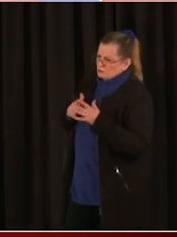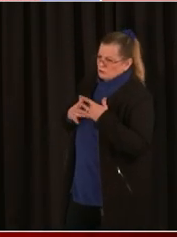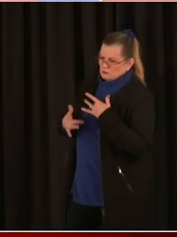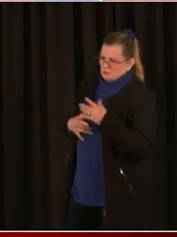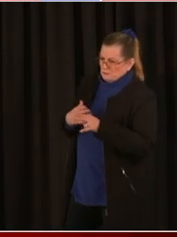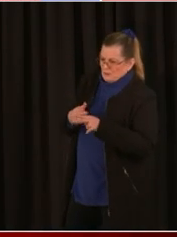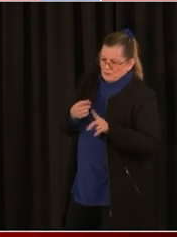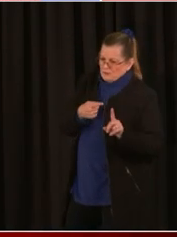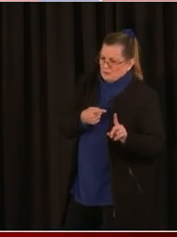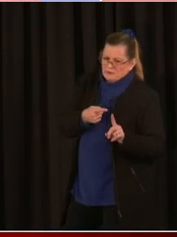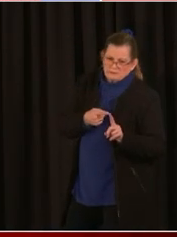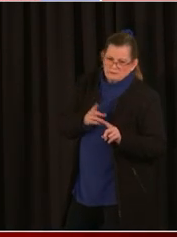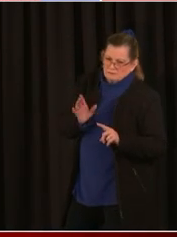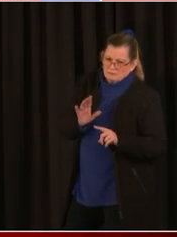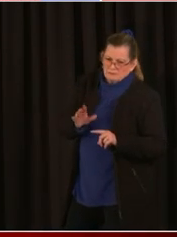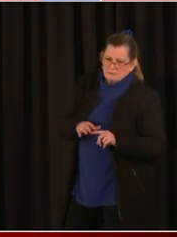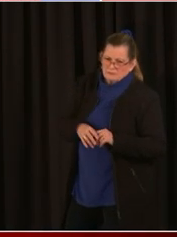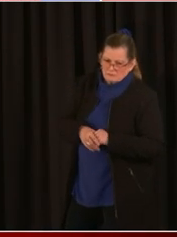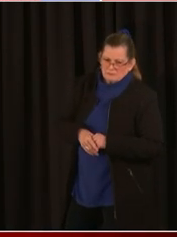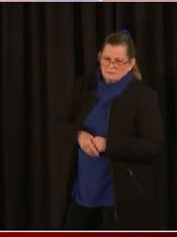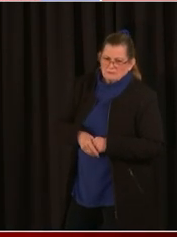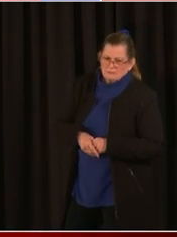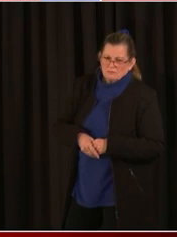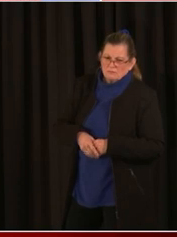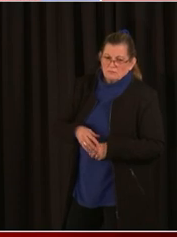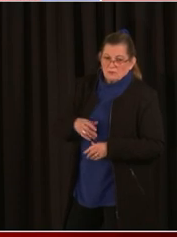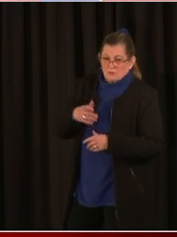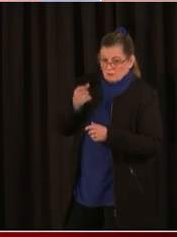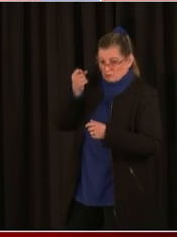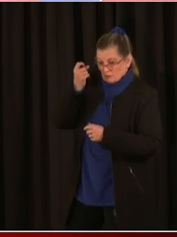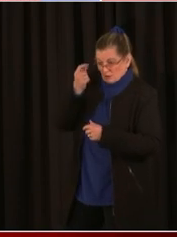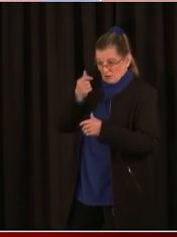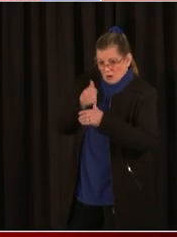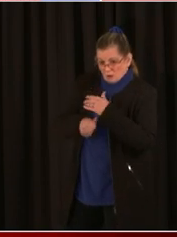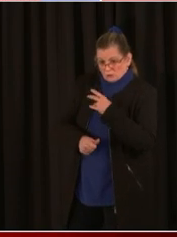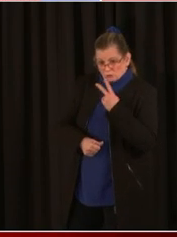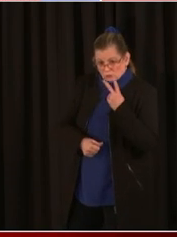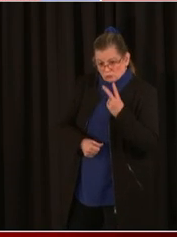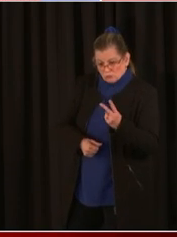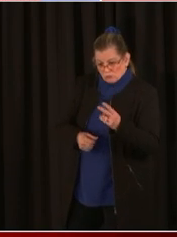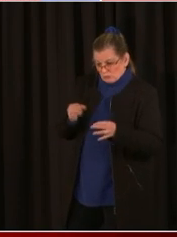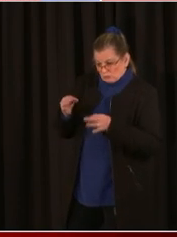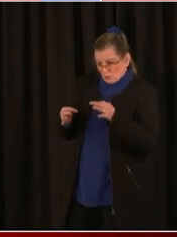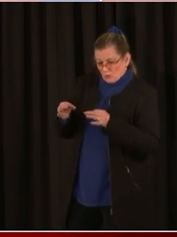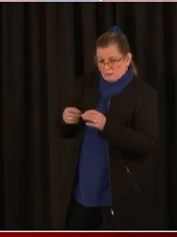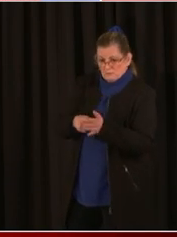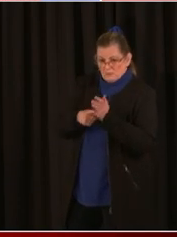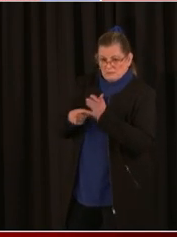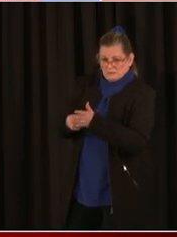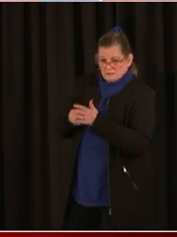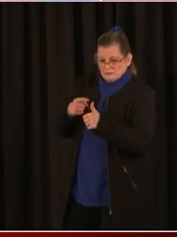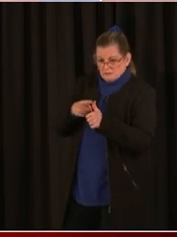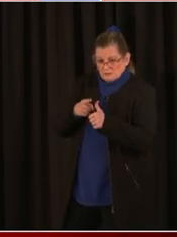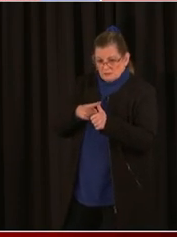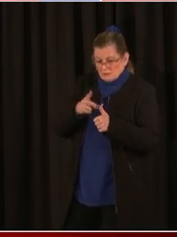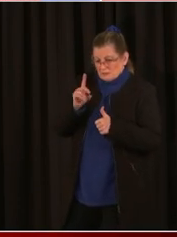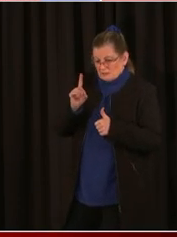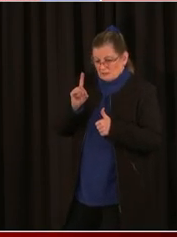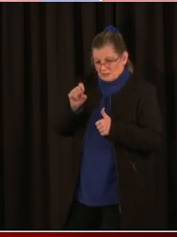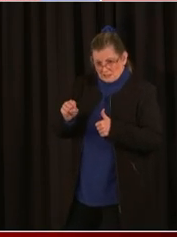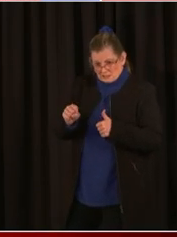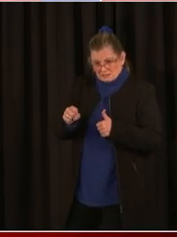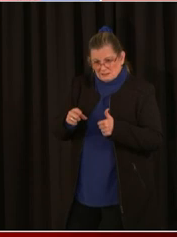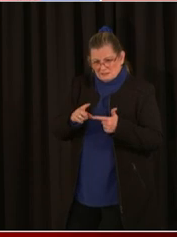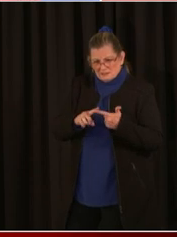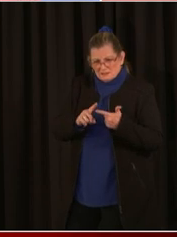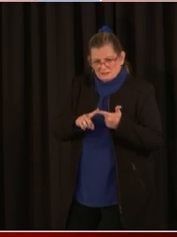tenure, we have now come from under 2 court mandates, one at DDS and most